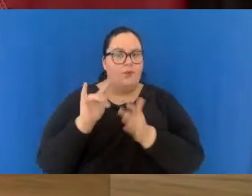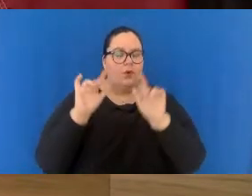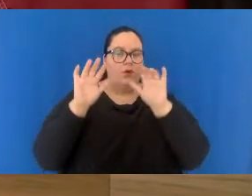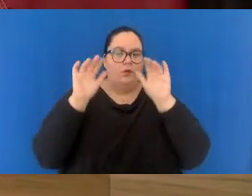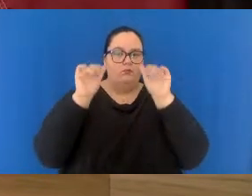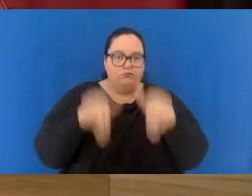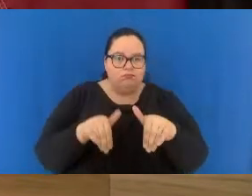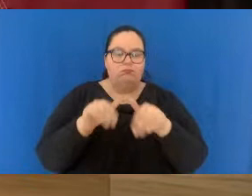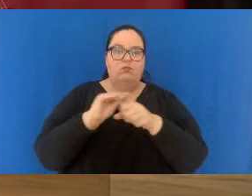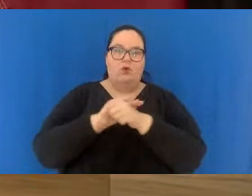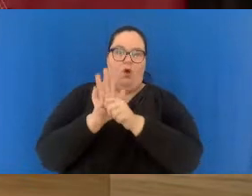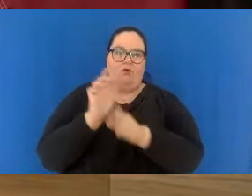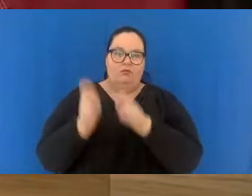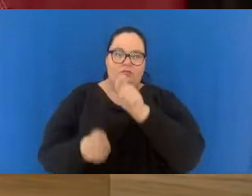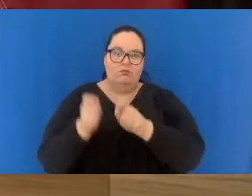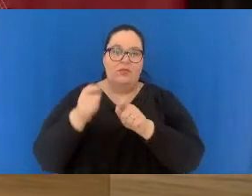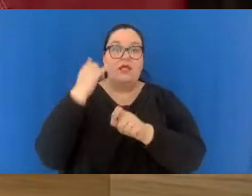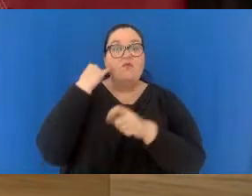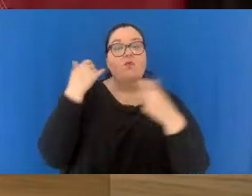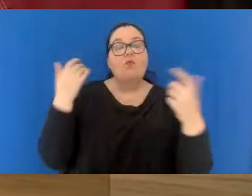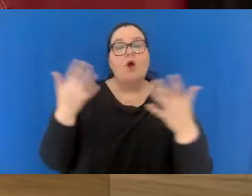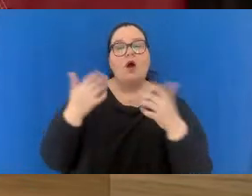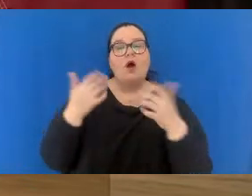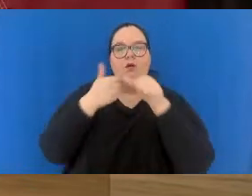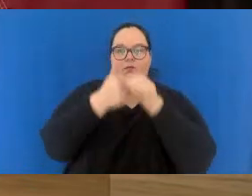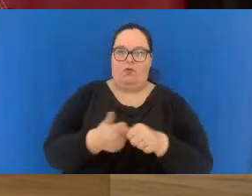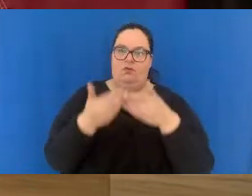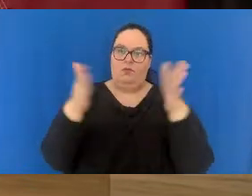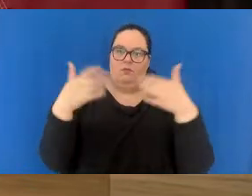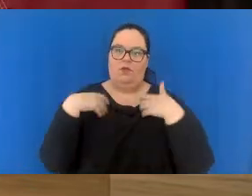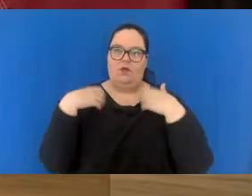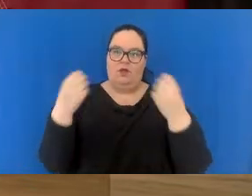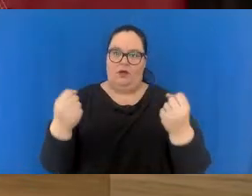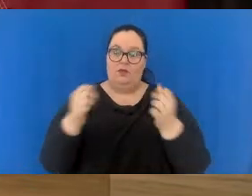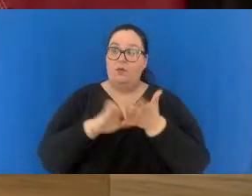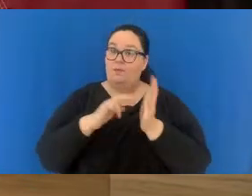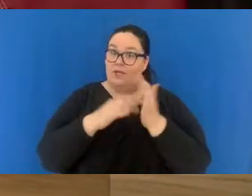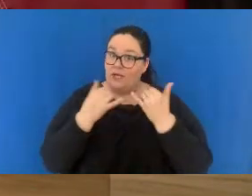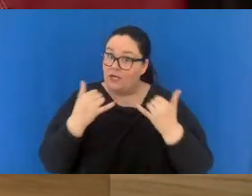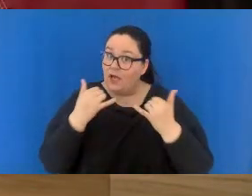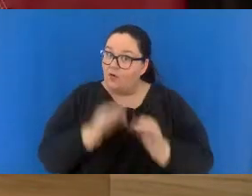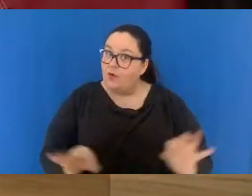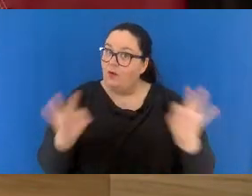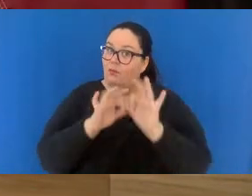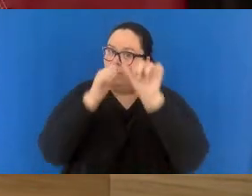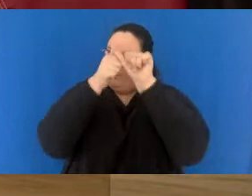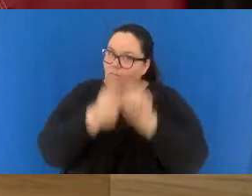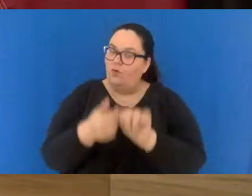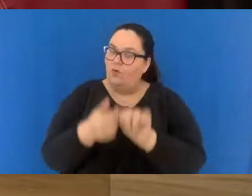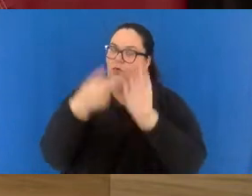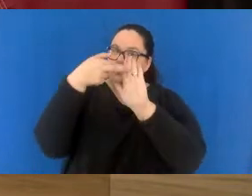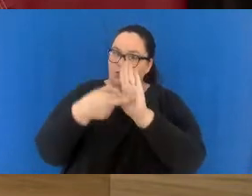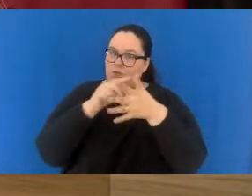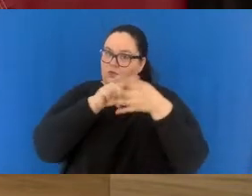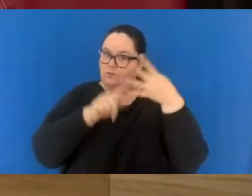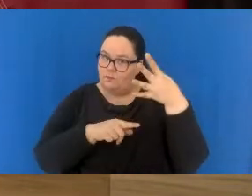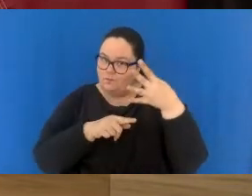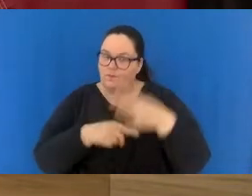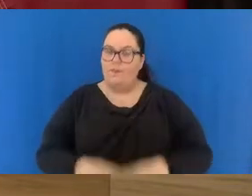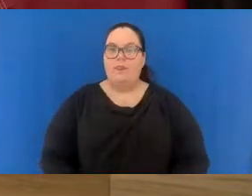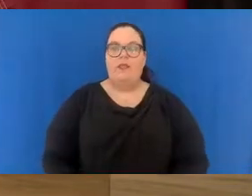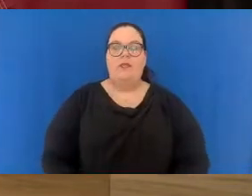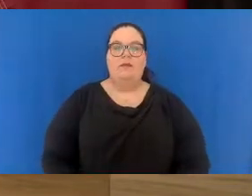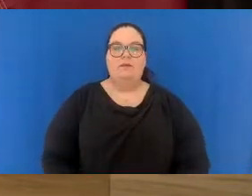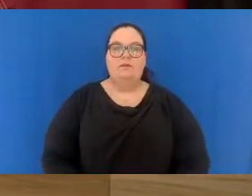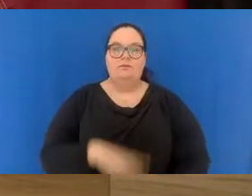public health guidance and advice. So now, more so than ever, this is what we all must do. Dans la zone 4, nous comptons